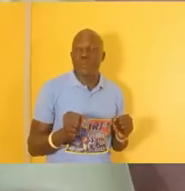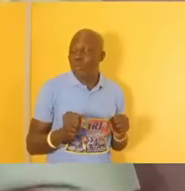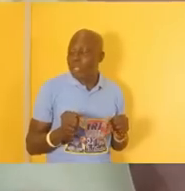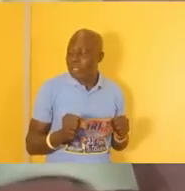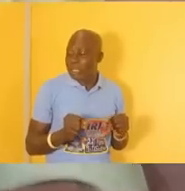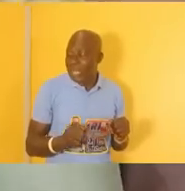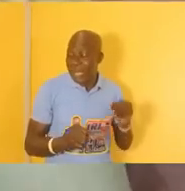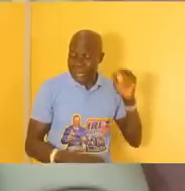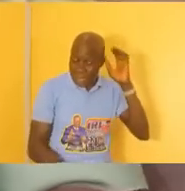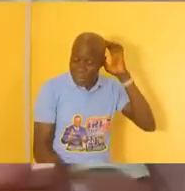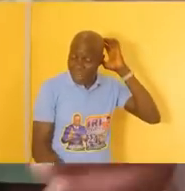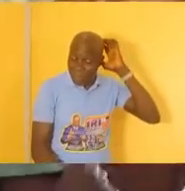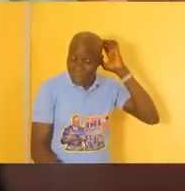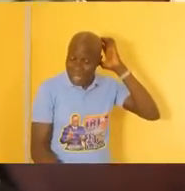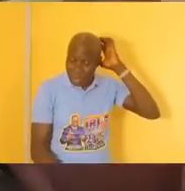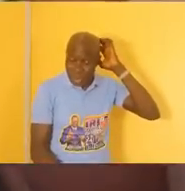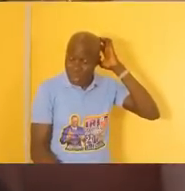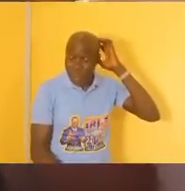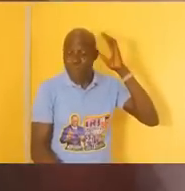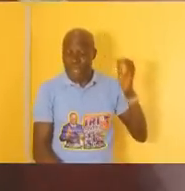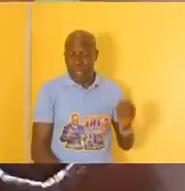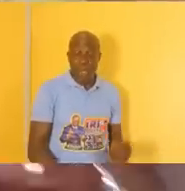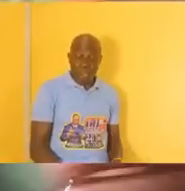Oluwa Jesu. Wa mi mi.